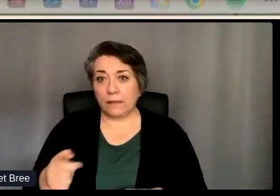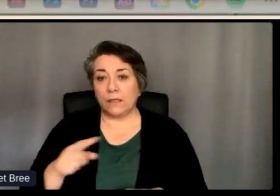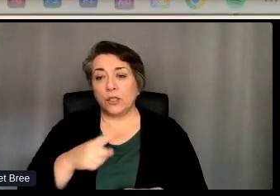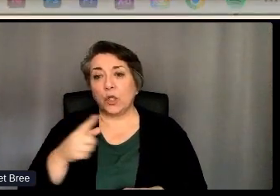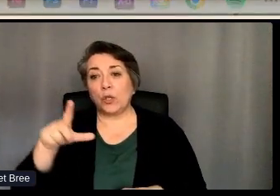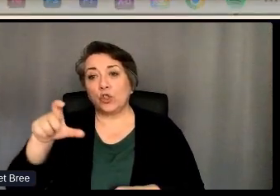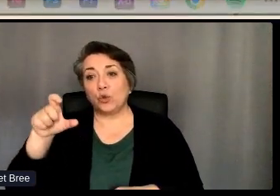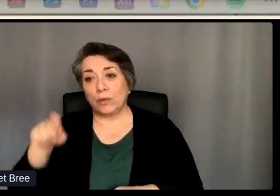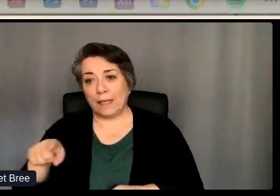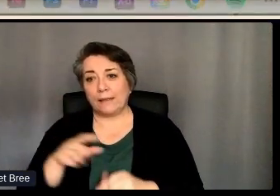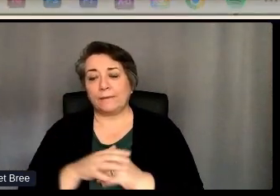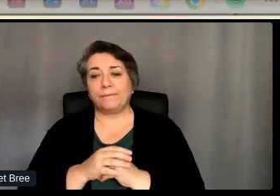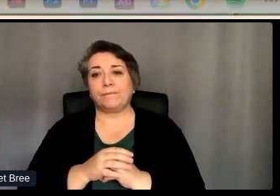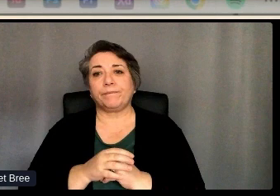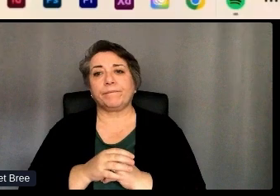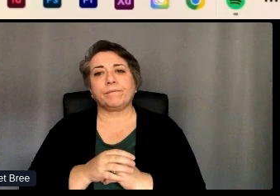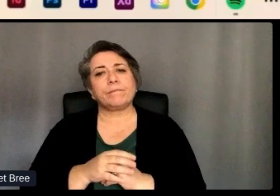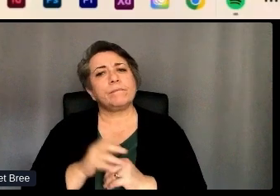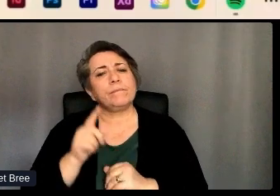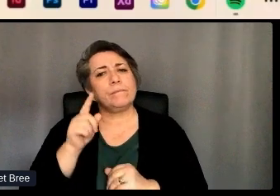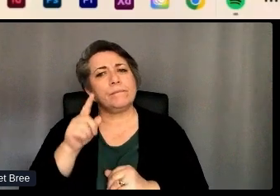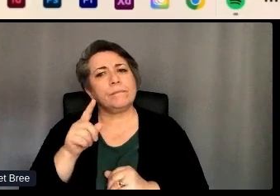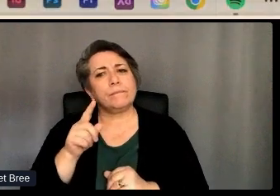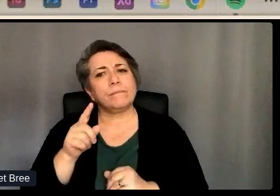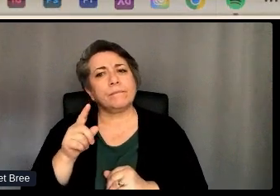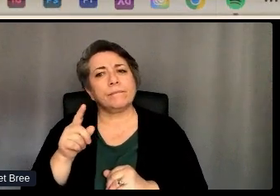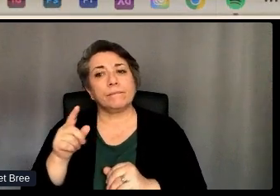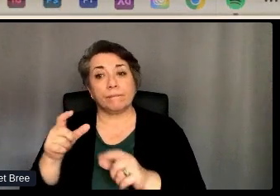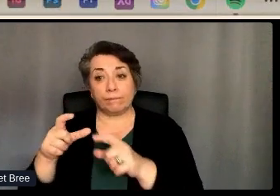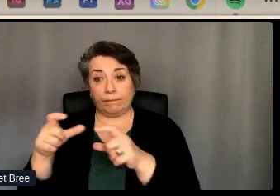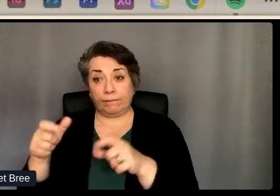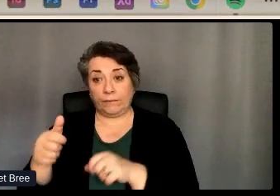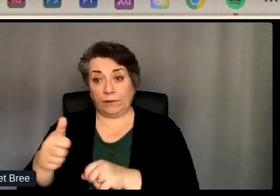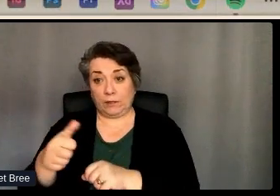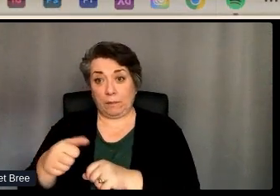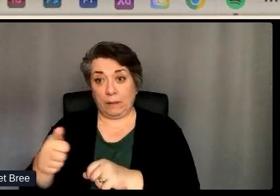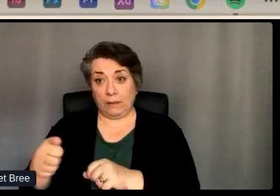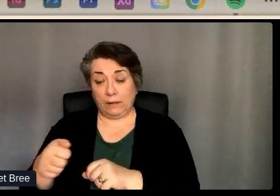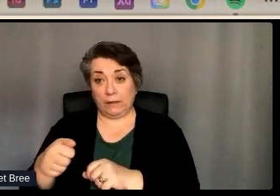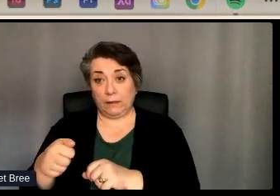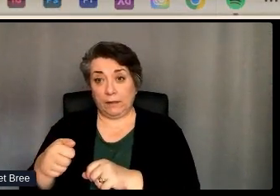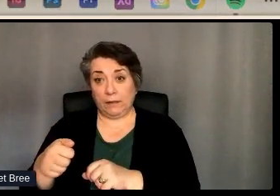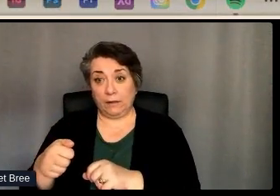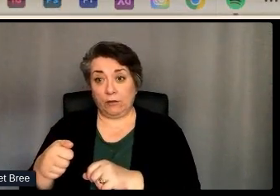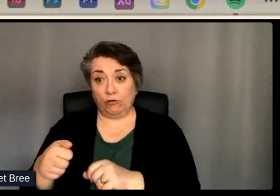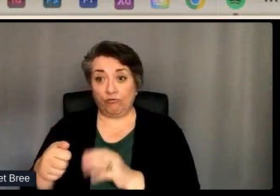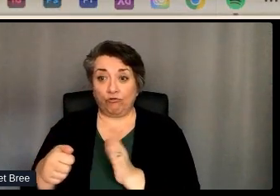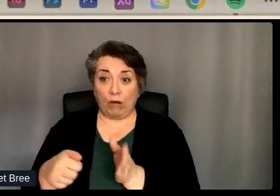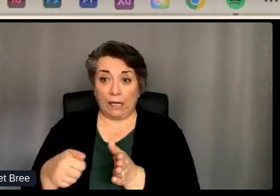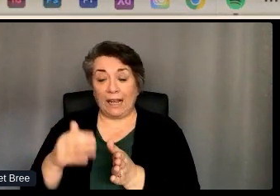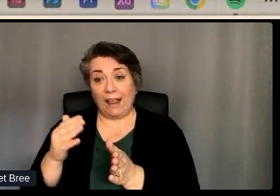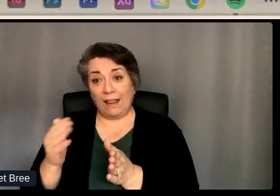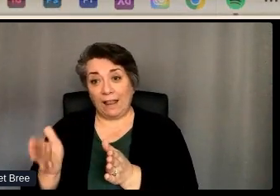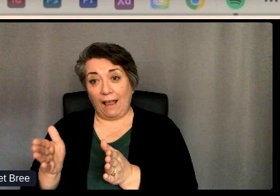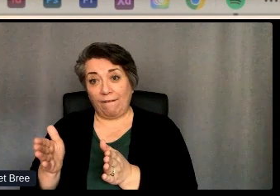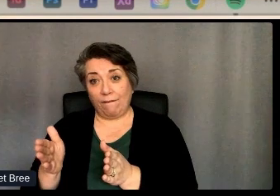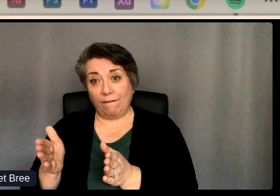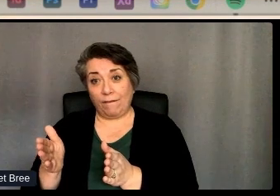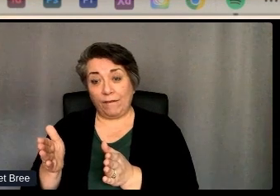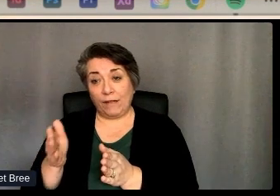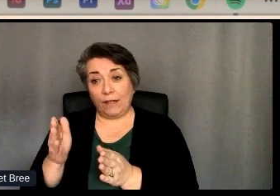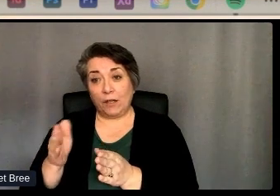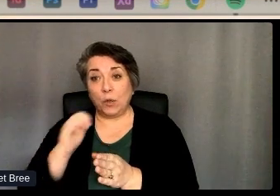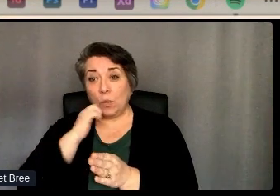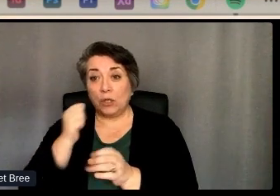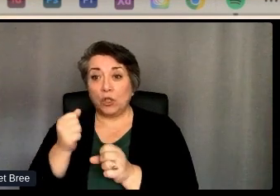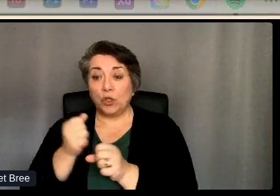that. Now I can see the dual button here. I can see the right button and the left button currently set to do a right click